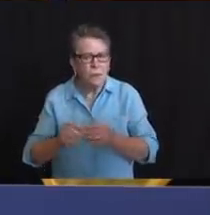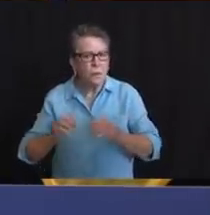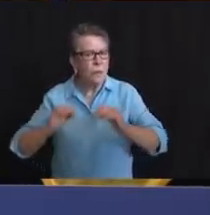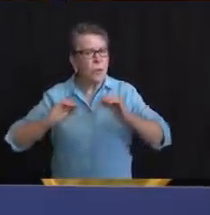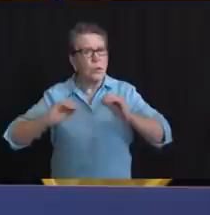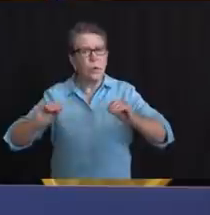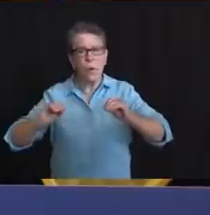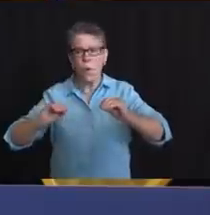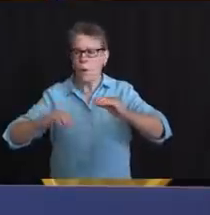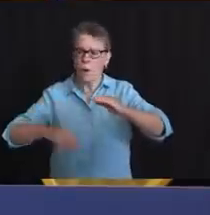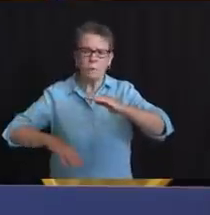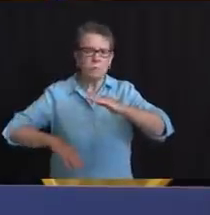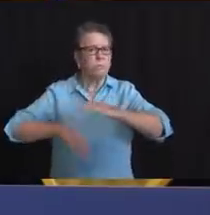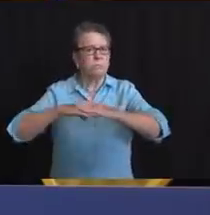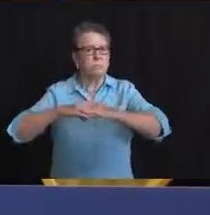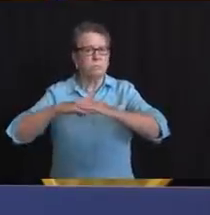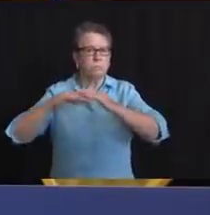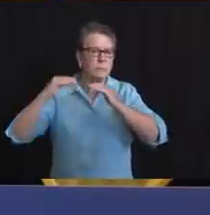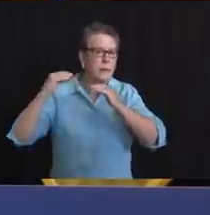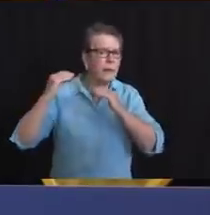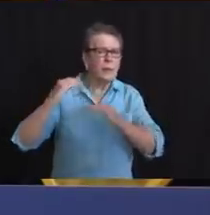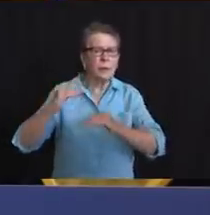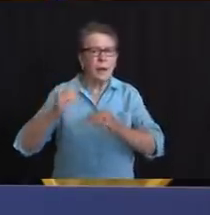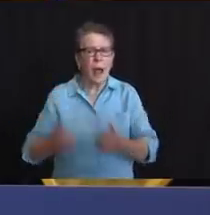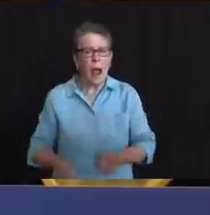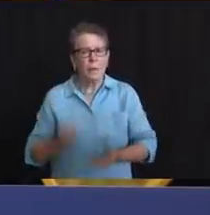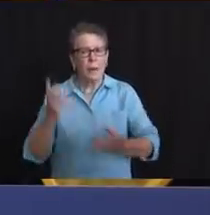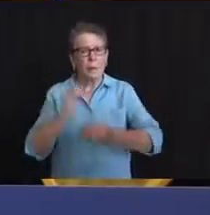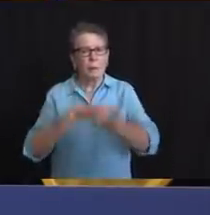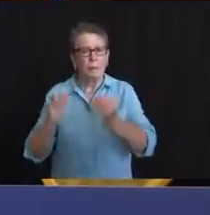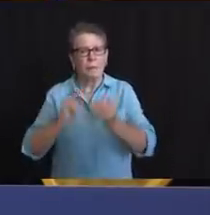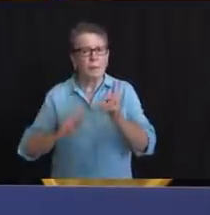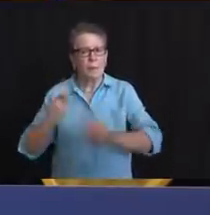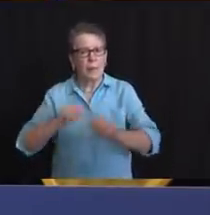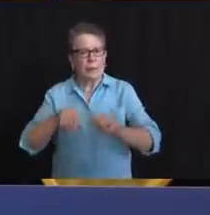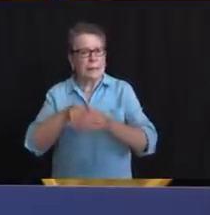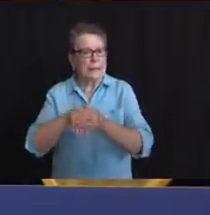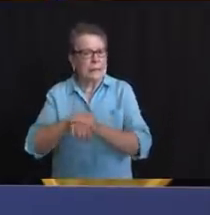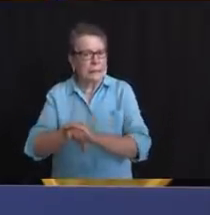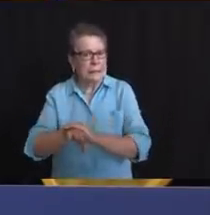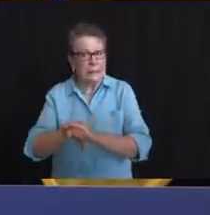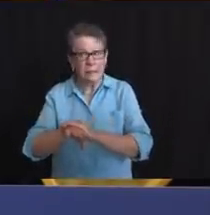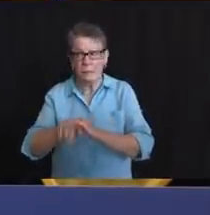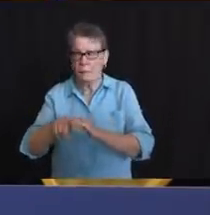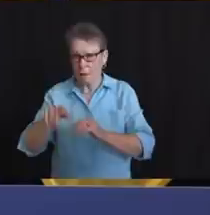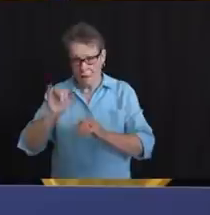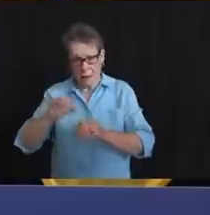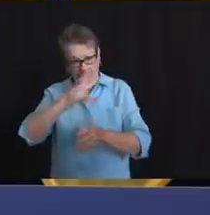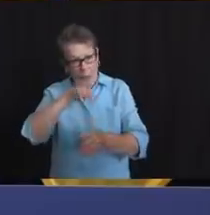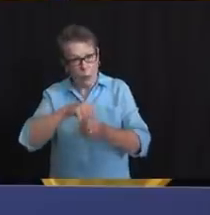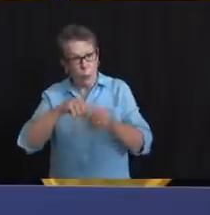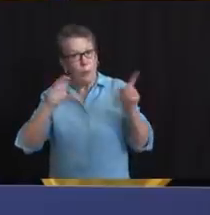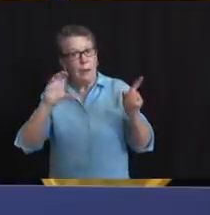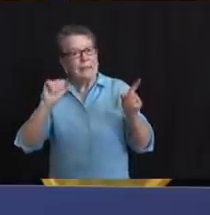conventions. Yep. And do you have any update on whether you'll allow smoking in casinos? Thanks.